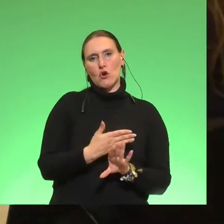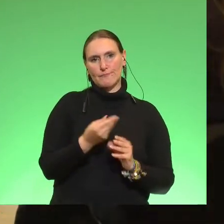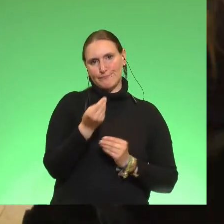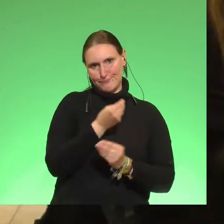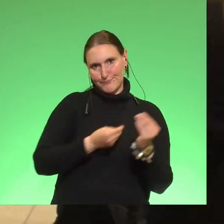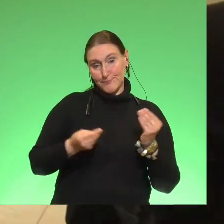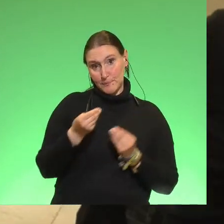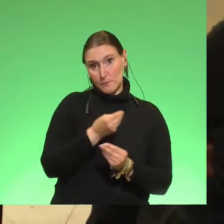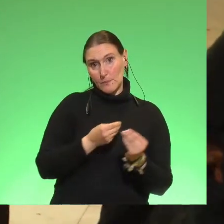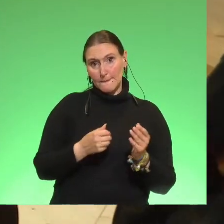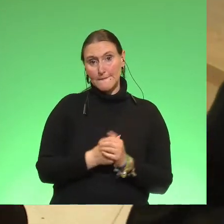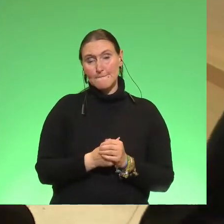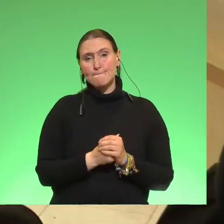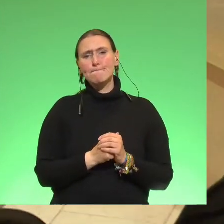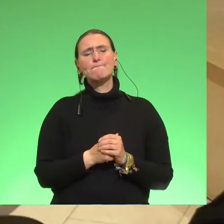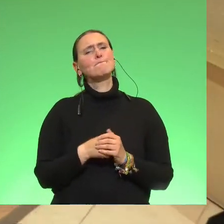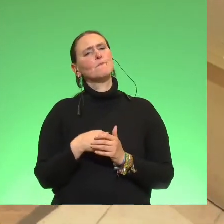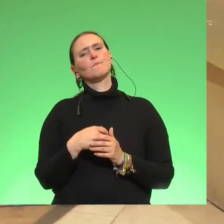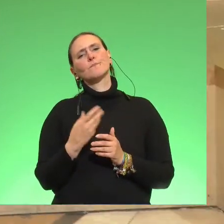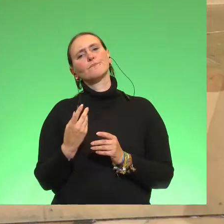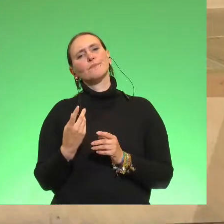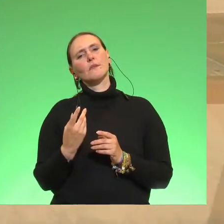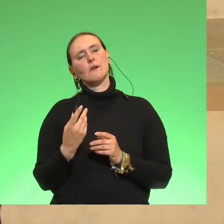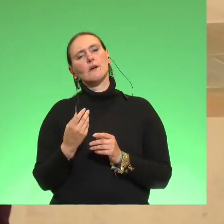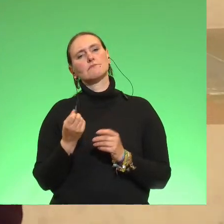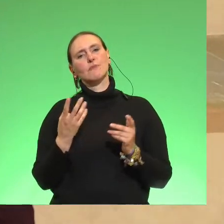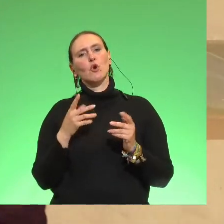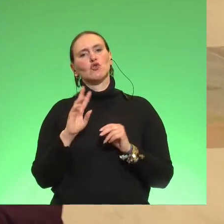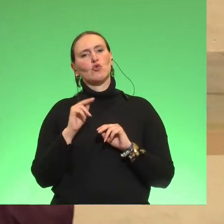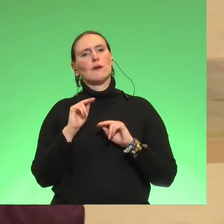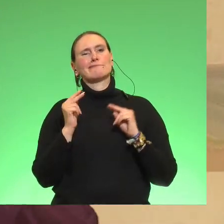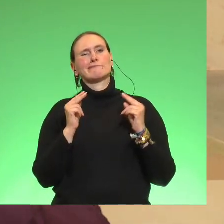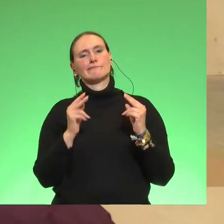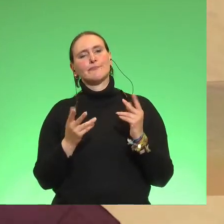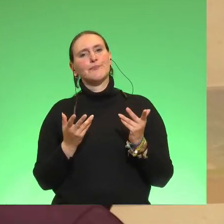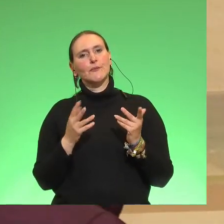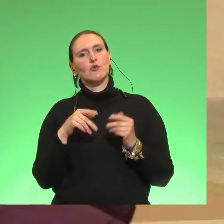there is, of course, consideration about recuperation.